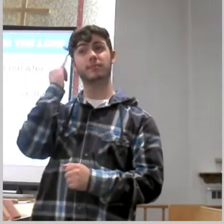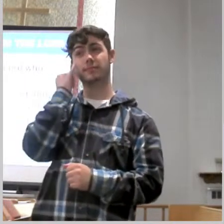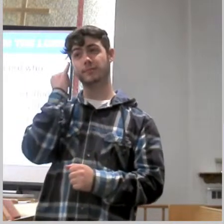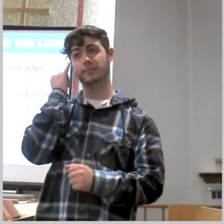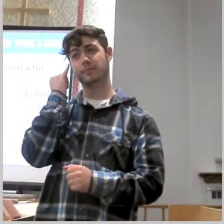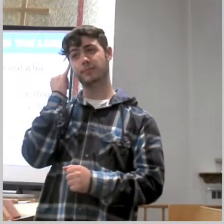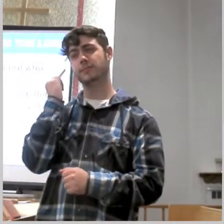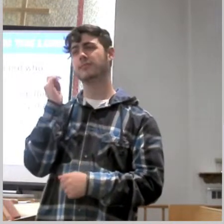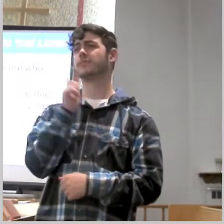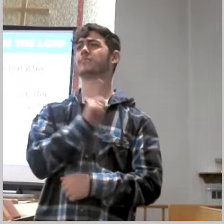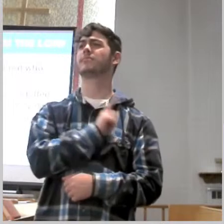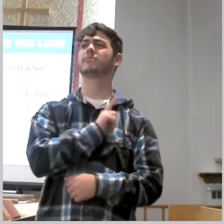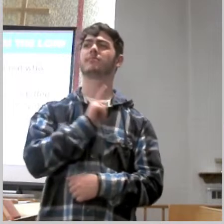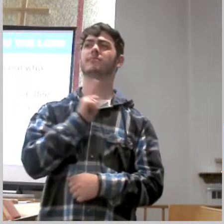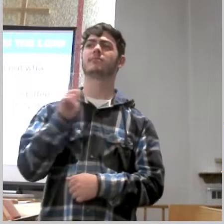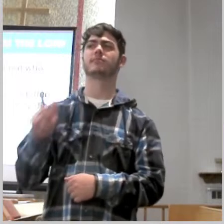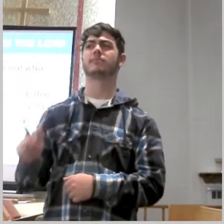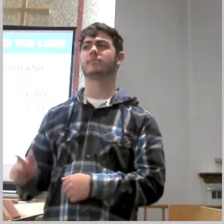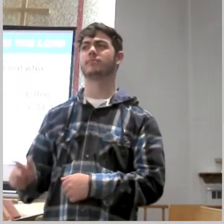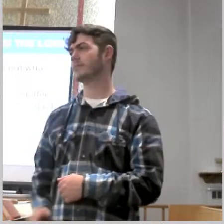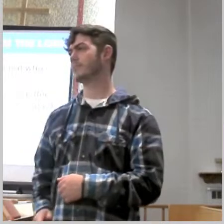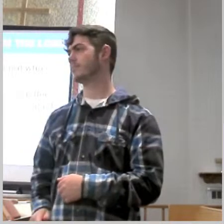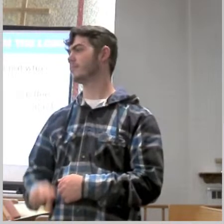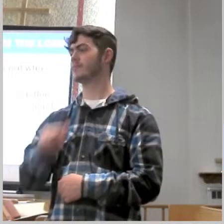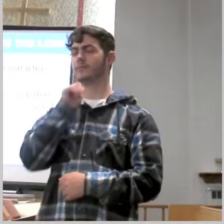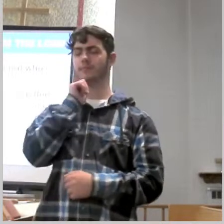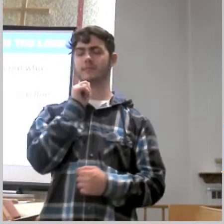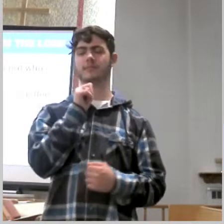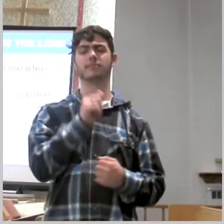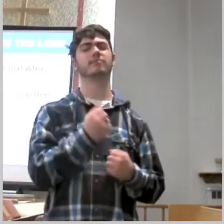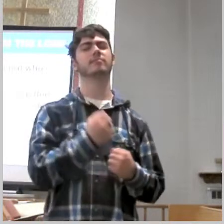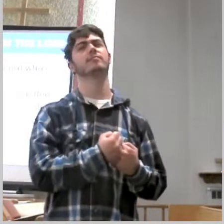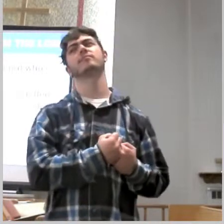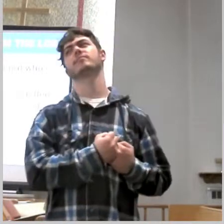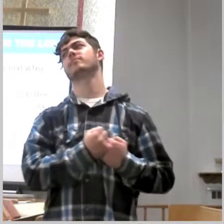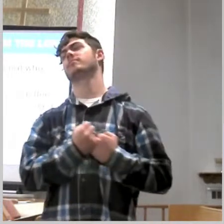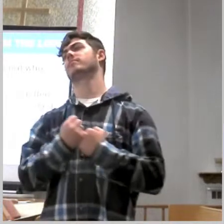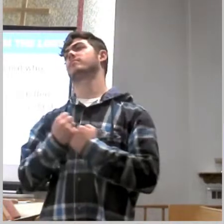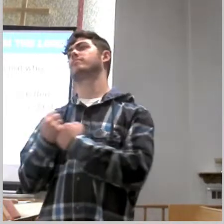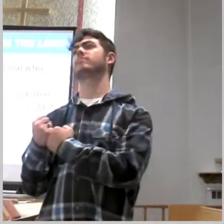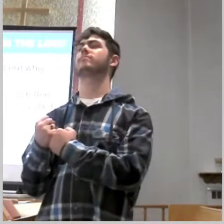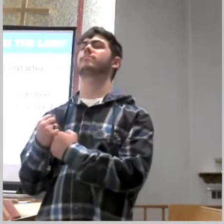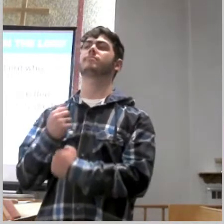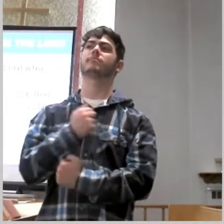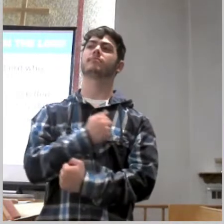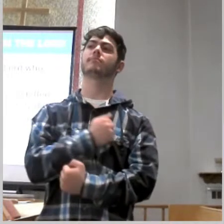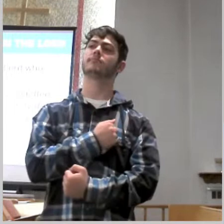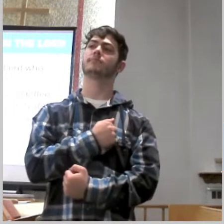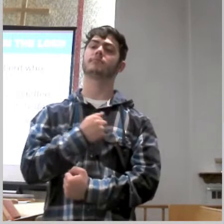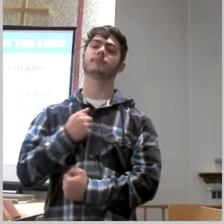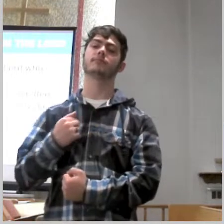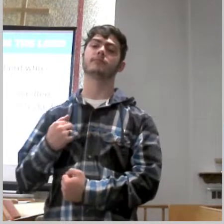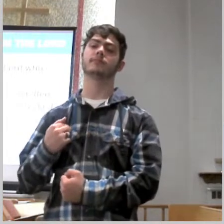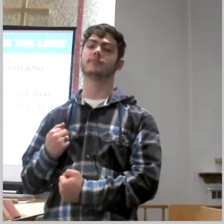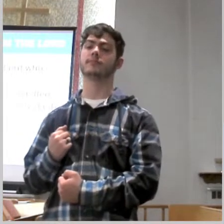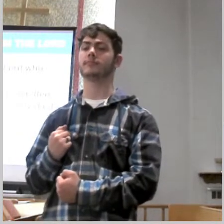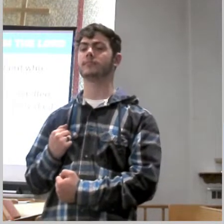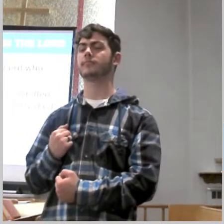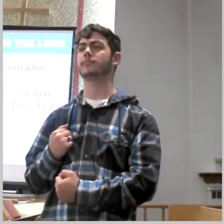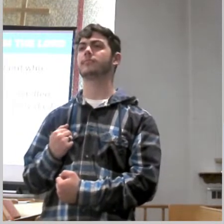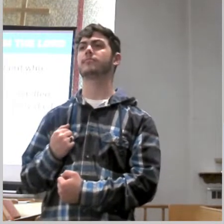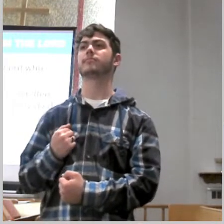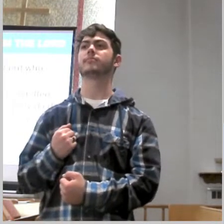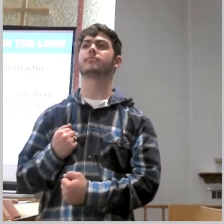side, had it not been the Lord who was on our